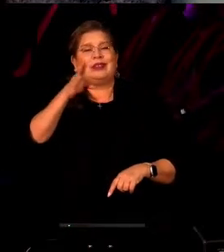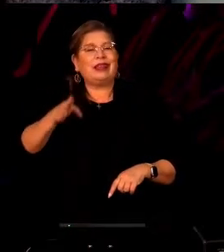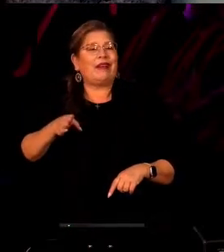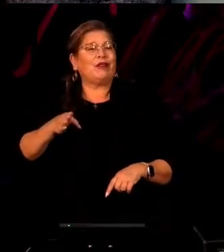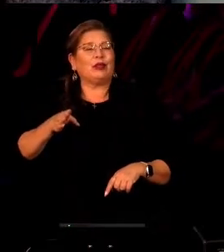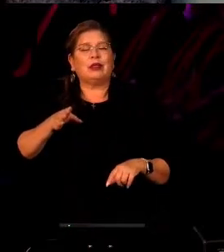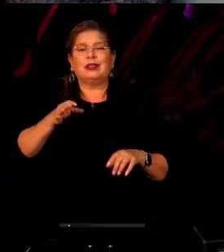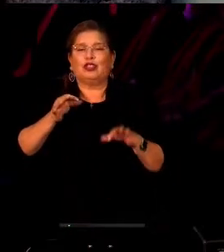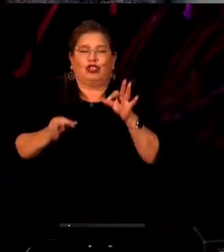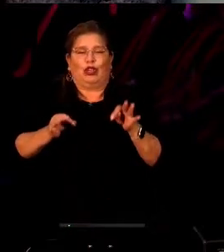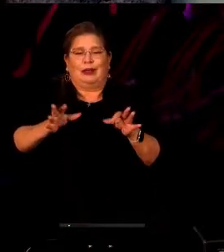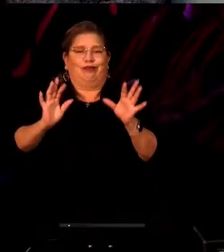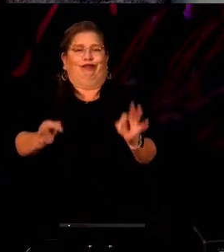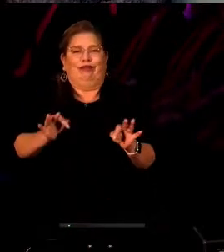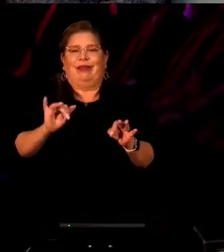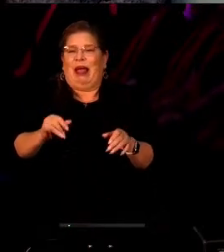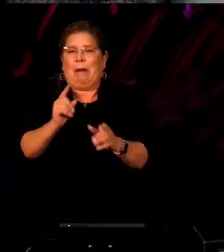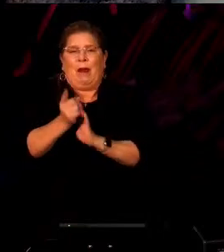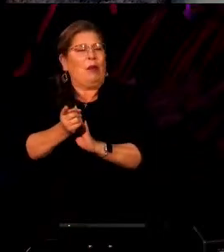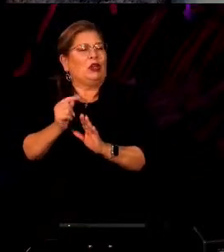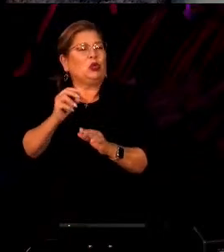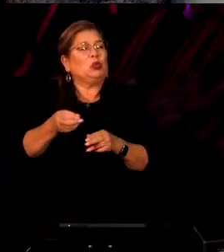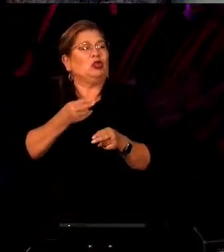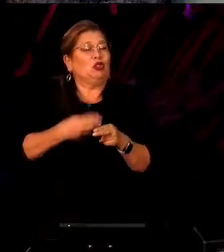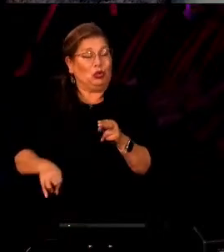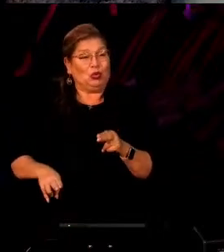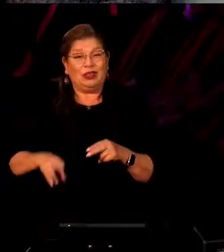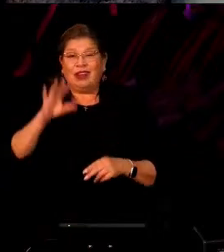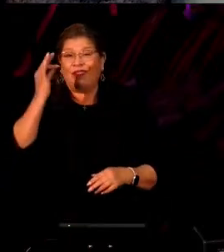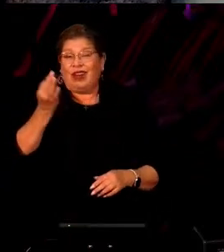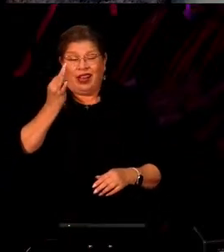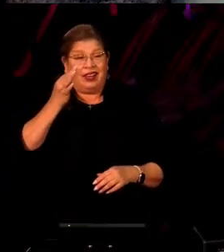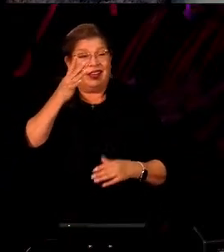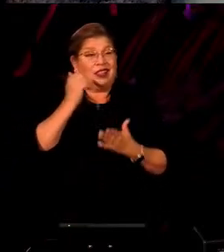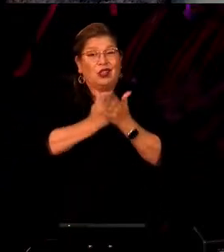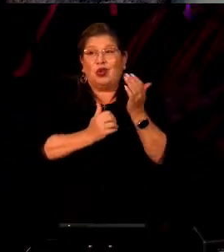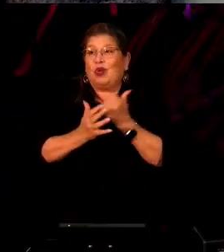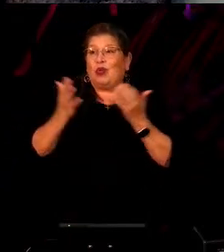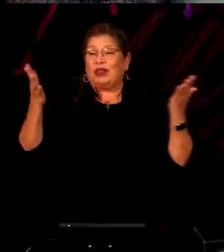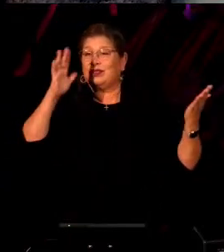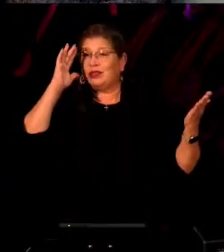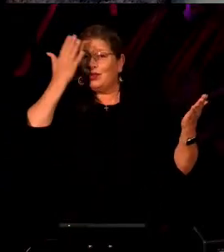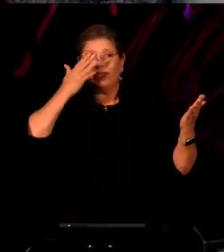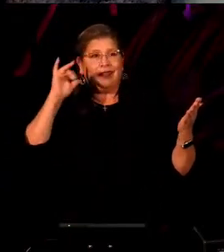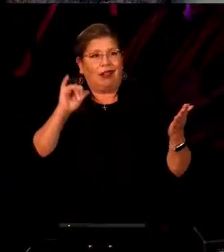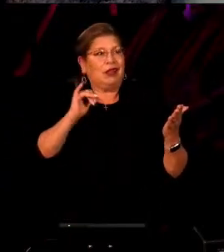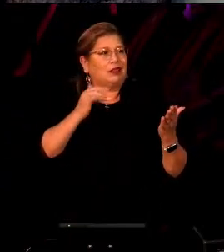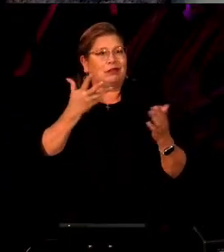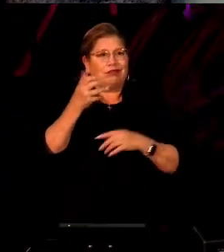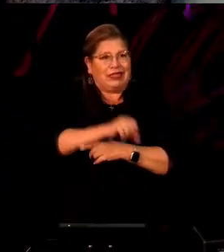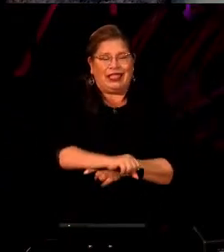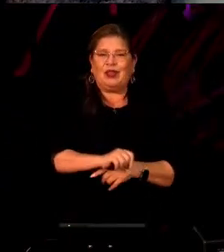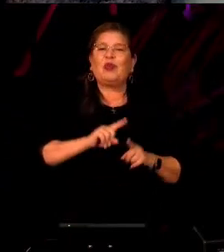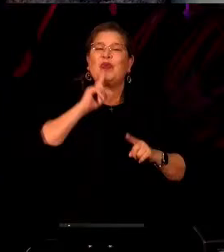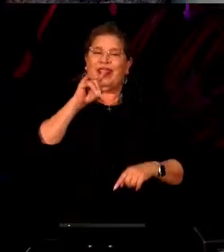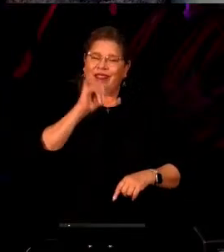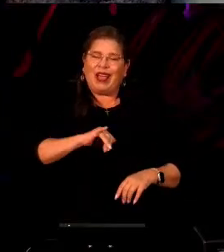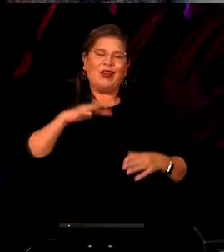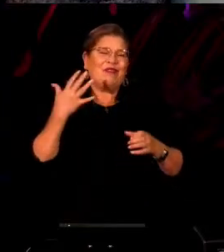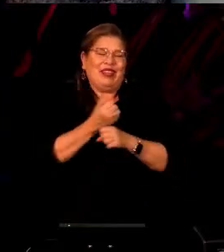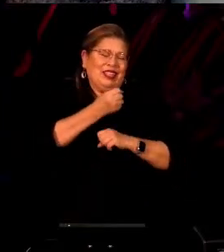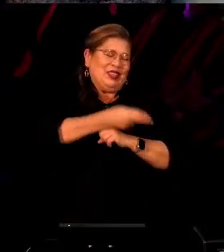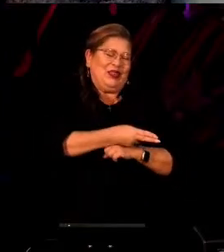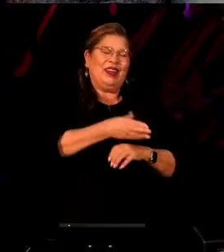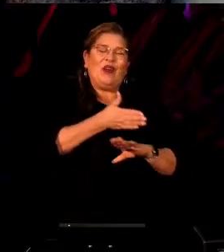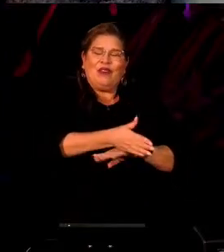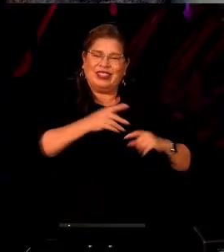too soon. What looked like defeat was the wonderful victory over sin. God the Son